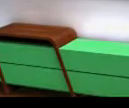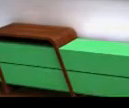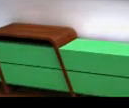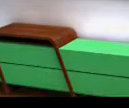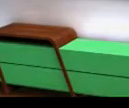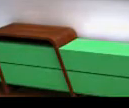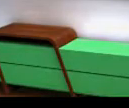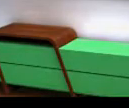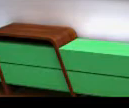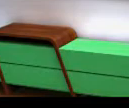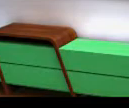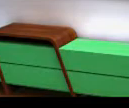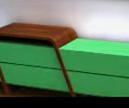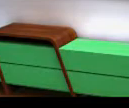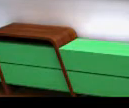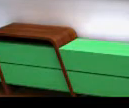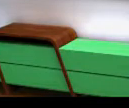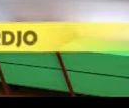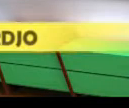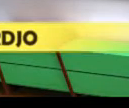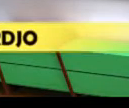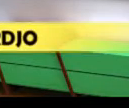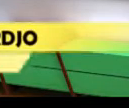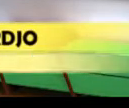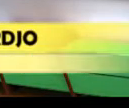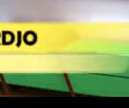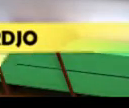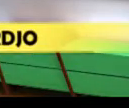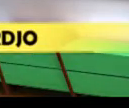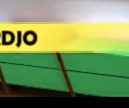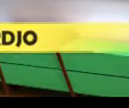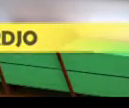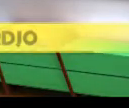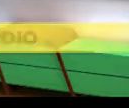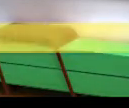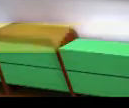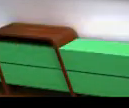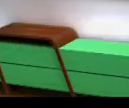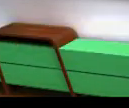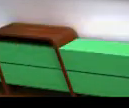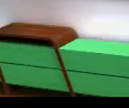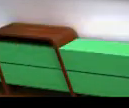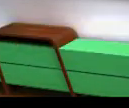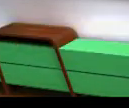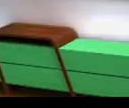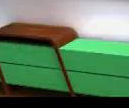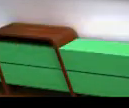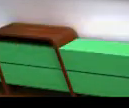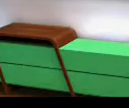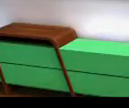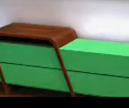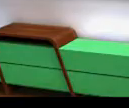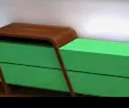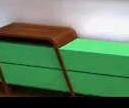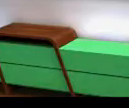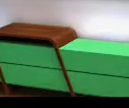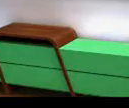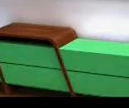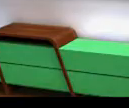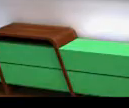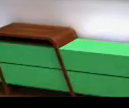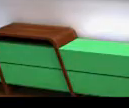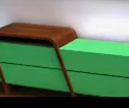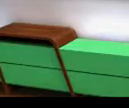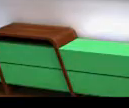It's Tuesday, the 12th of December 2017, and we are pleased to bring you today's edition of Local News. Welcome. In